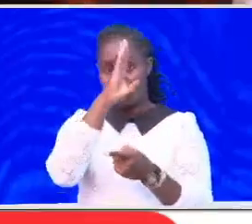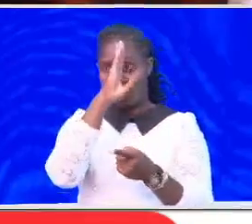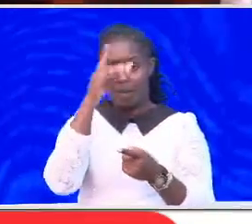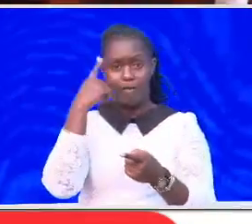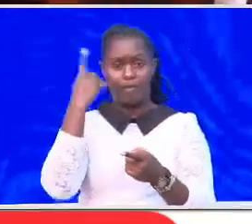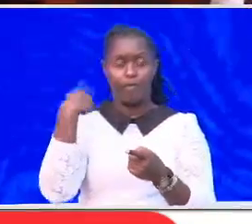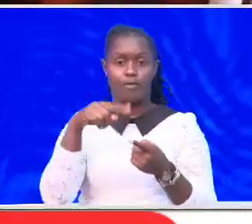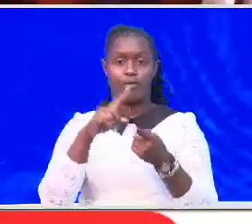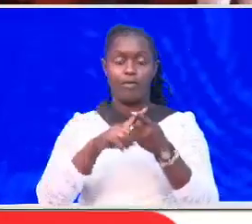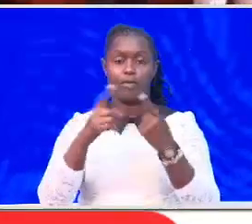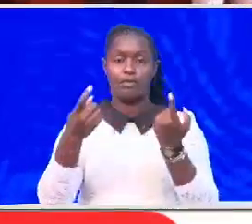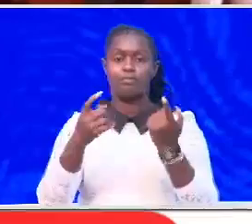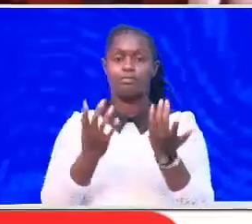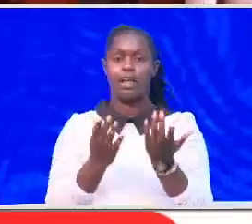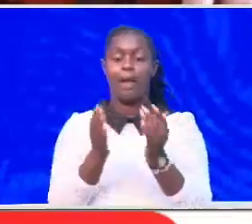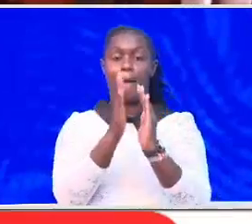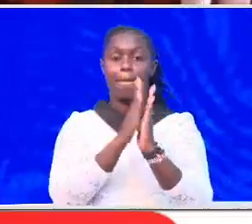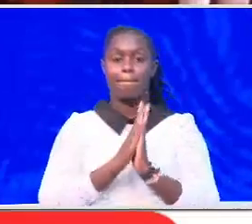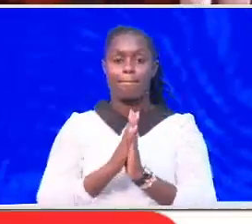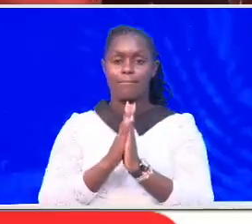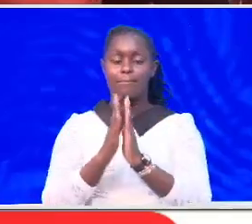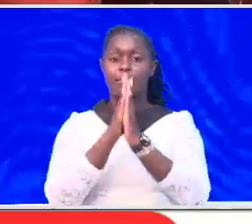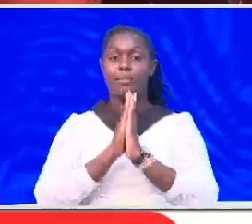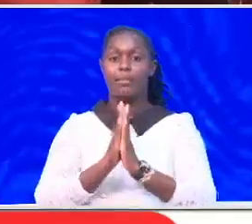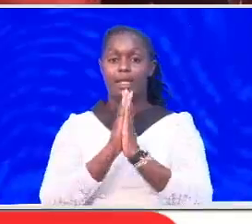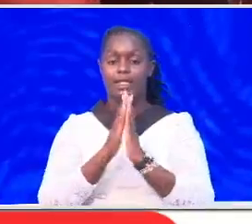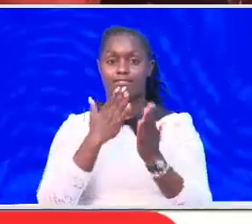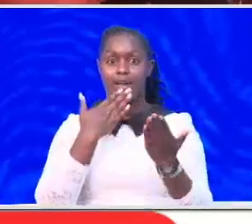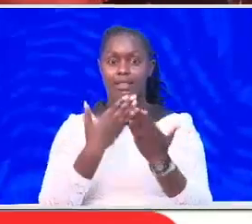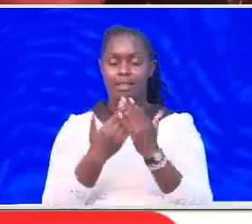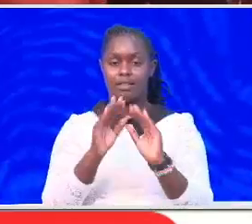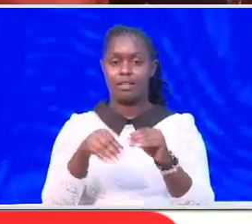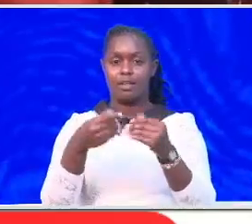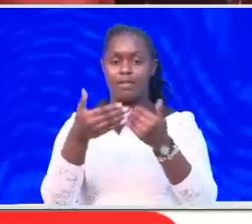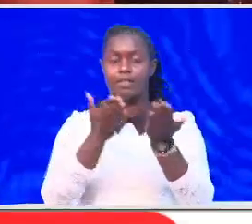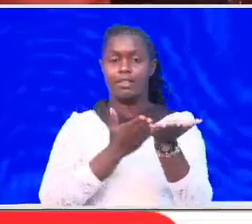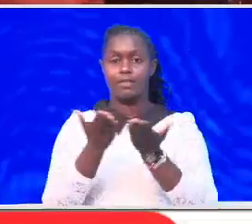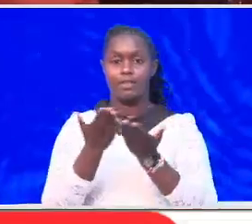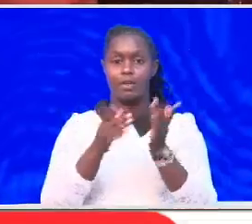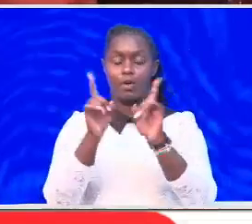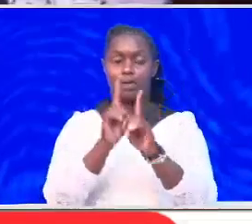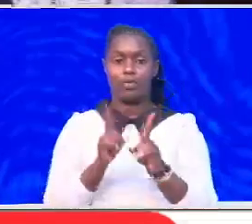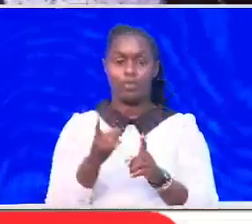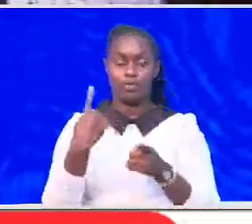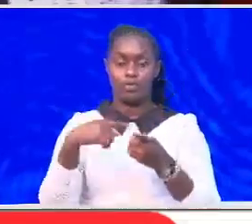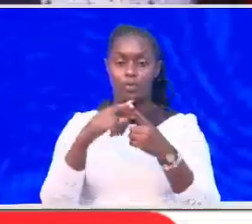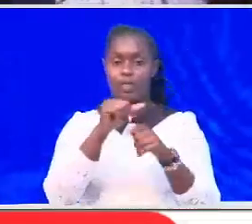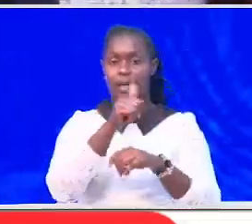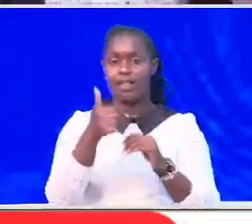an interdenominational Thanksgiving service. He was accompanied by other elected leaders.